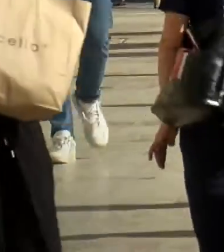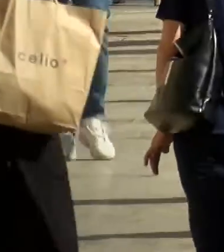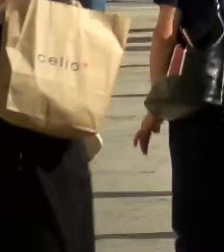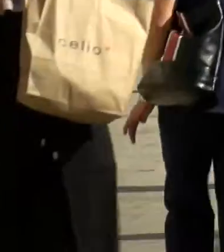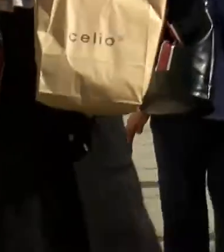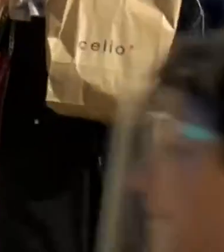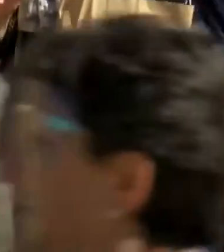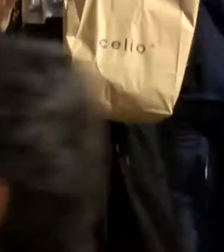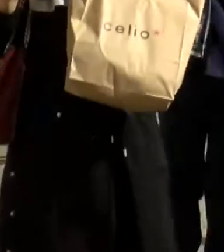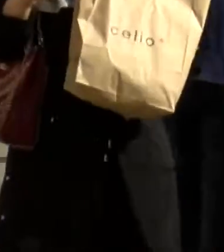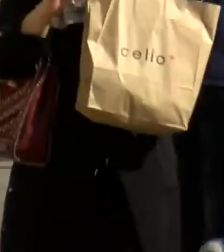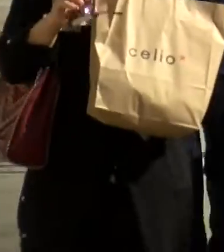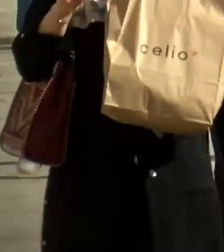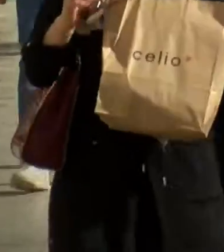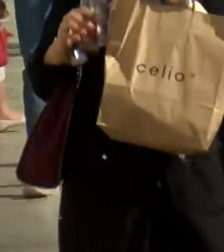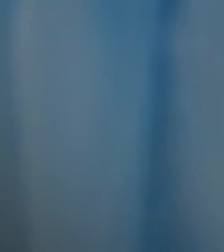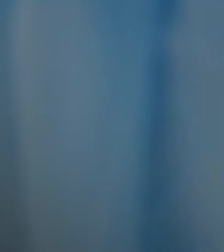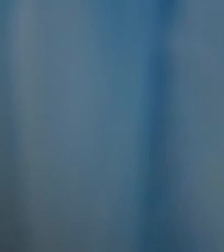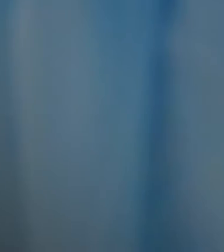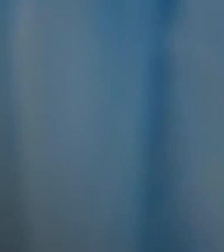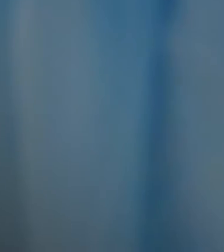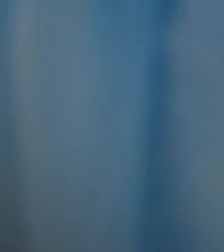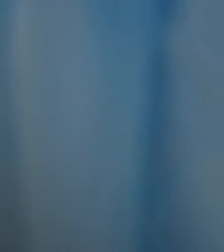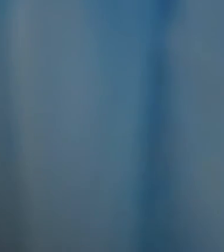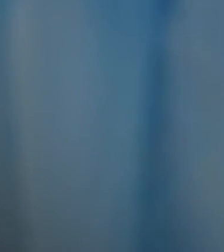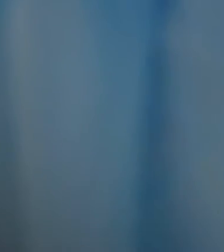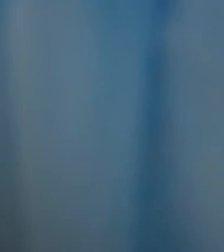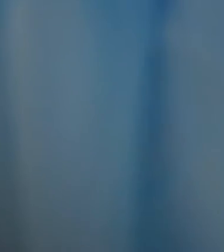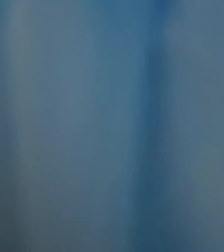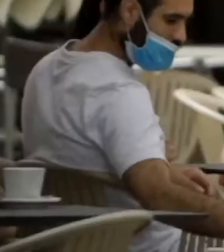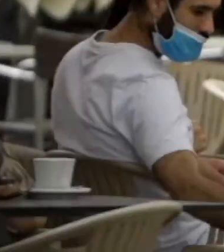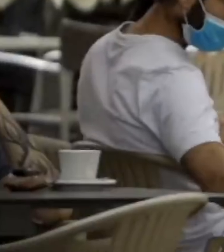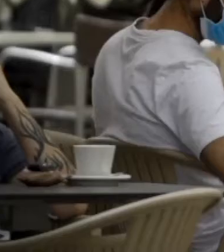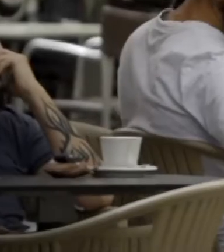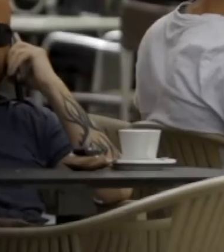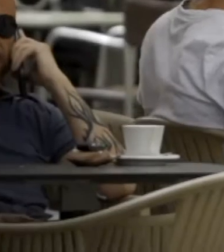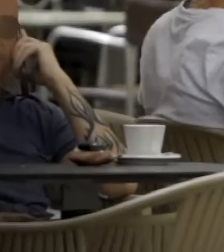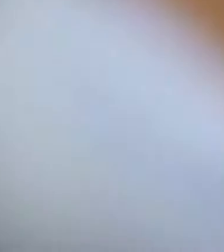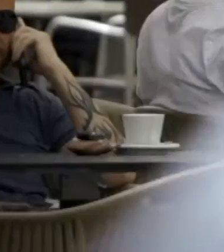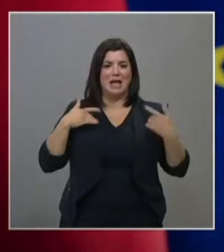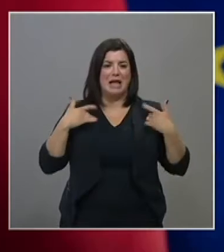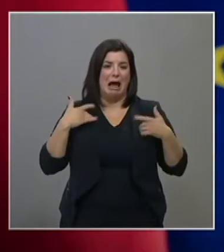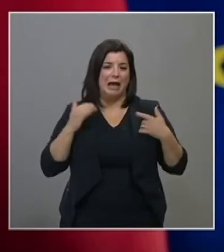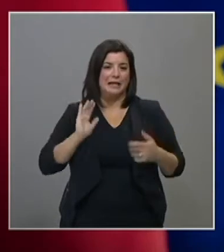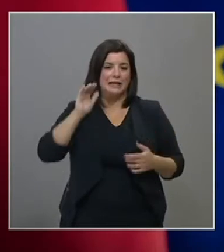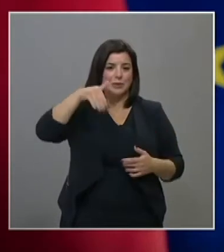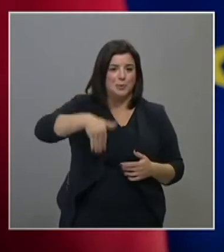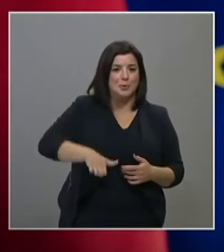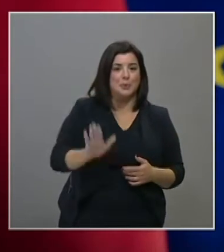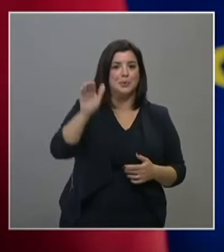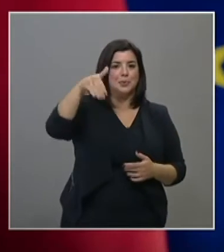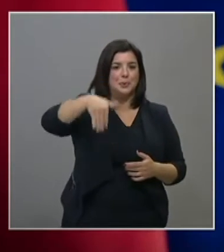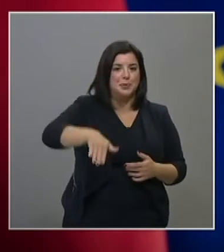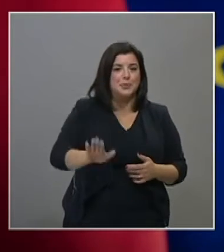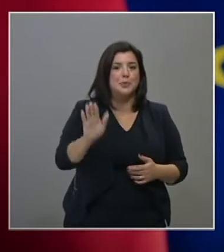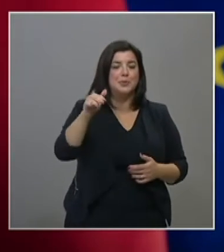l-hawn. Fil-messaġġ tiegħu il-Prim Ministru sostna kif issa qed noqorbu lejn żmien tant mistenni ta' rkupru ekonomiku. Illum, hekk